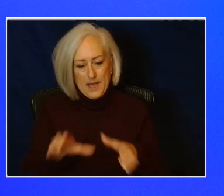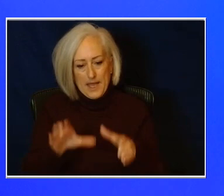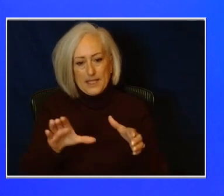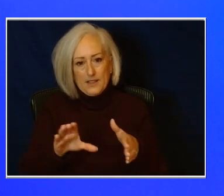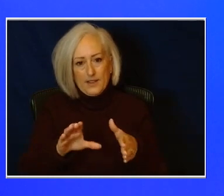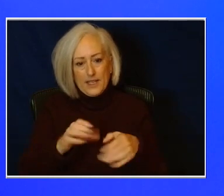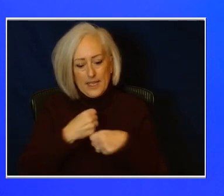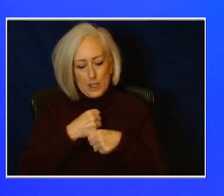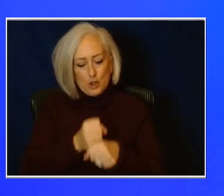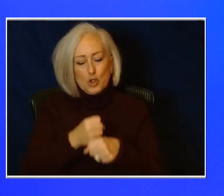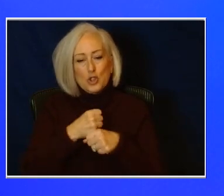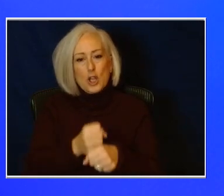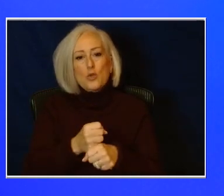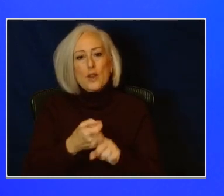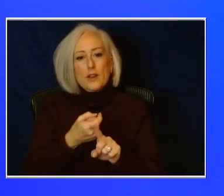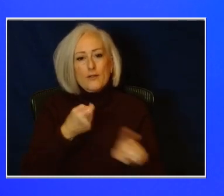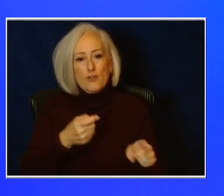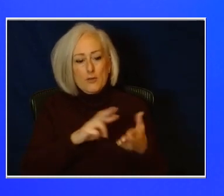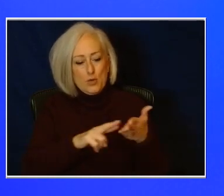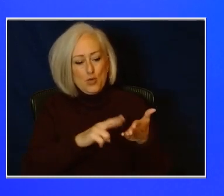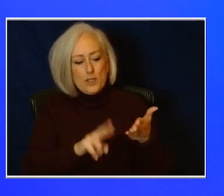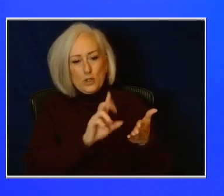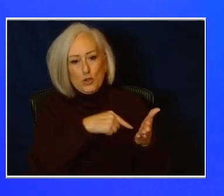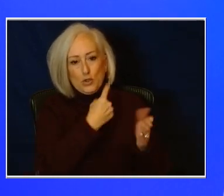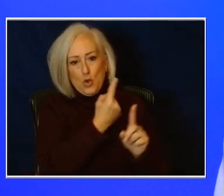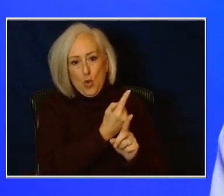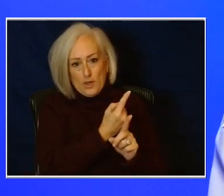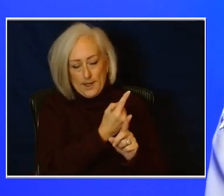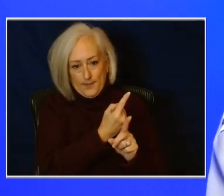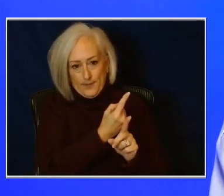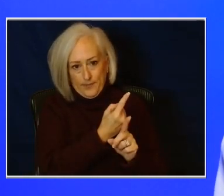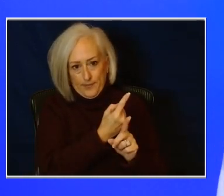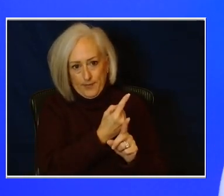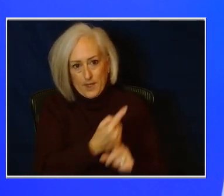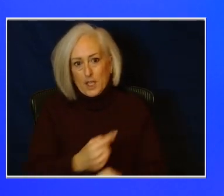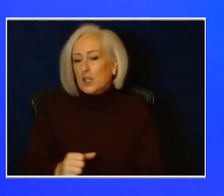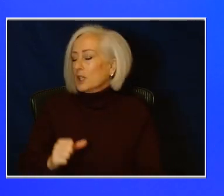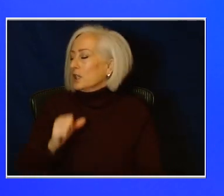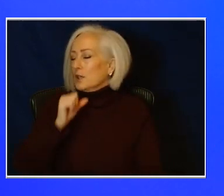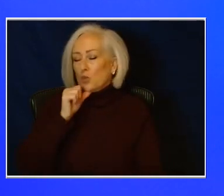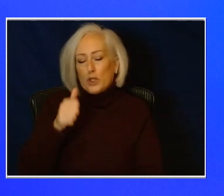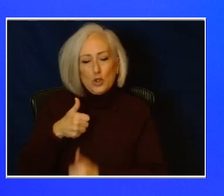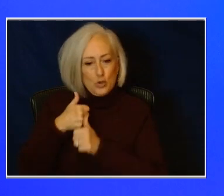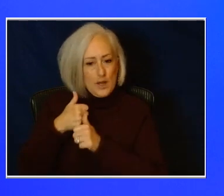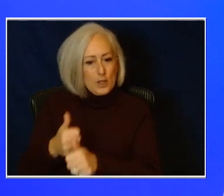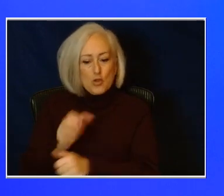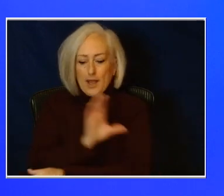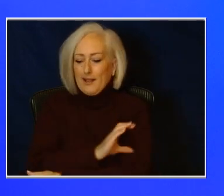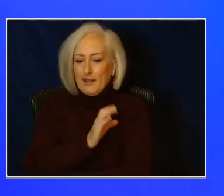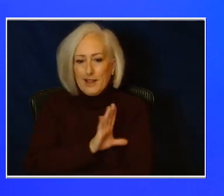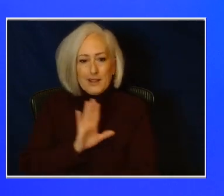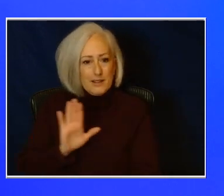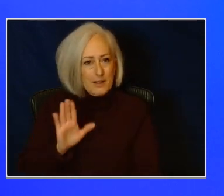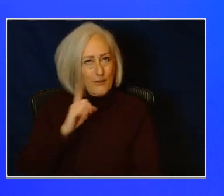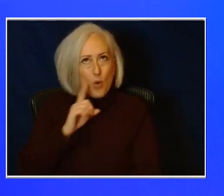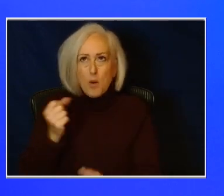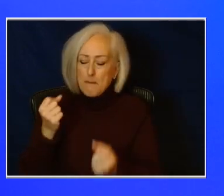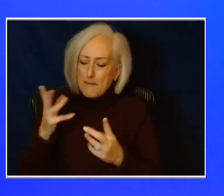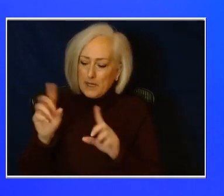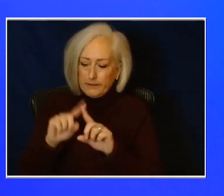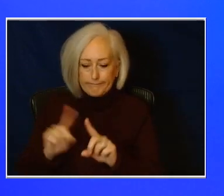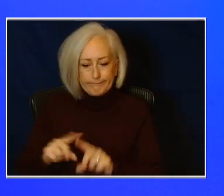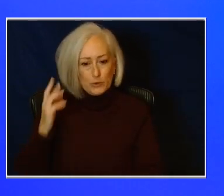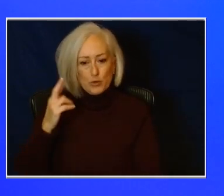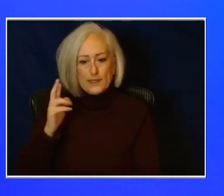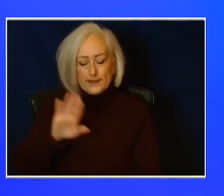just on the research side. We don't track the clinical side for a whole bunch of reasons that I'm not going to